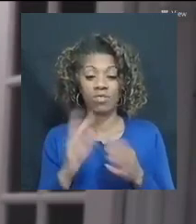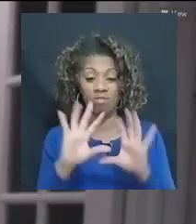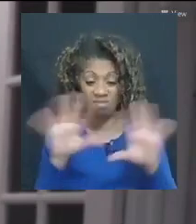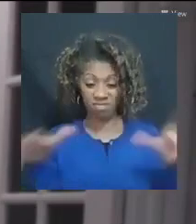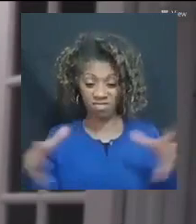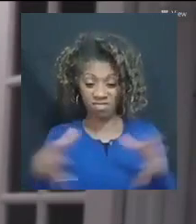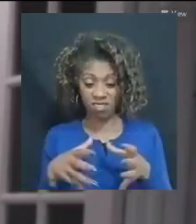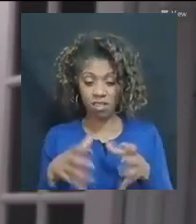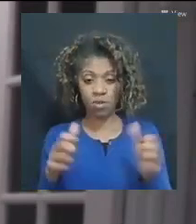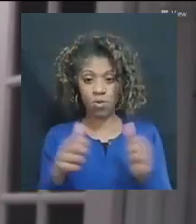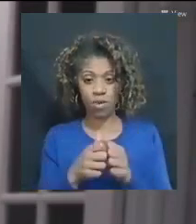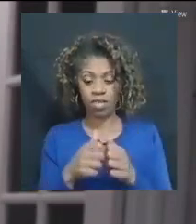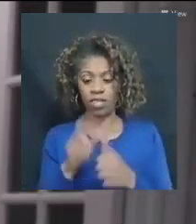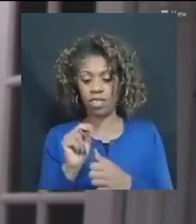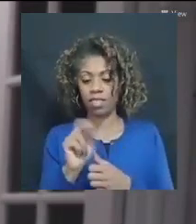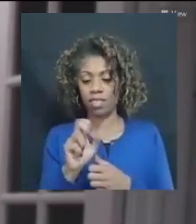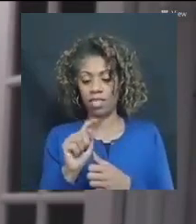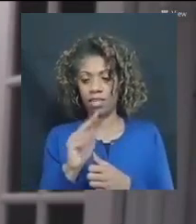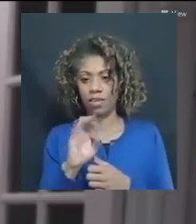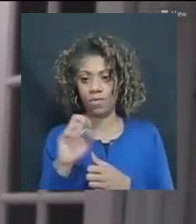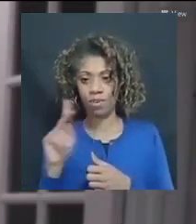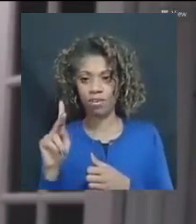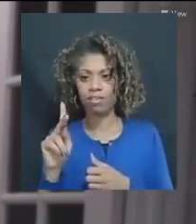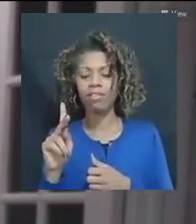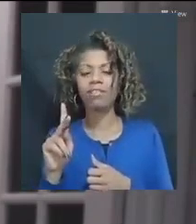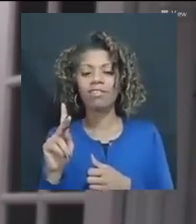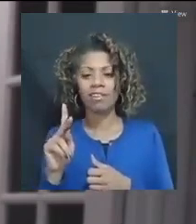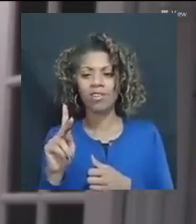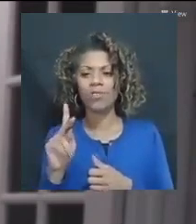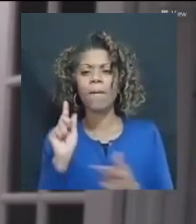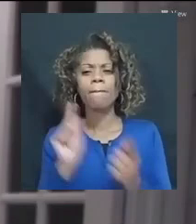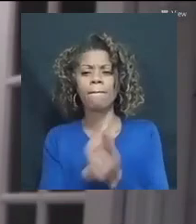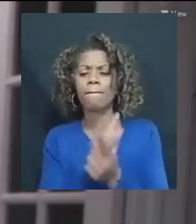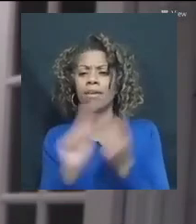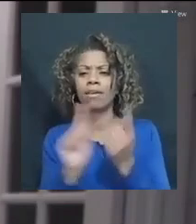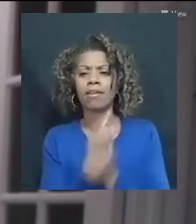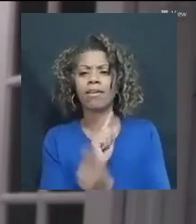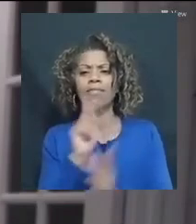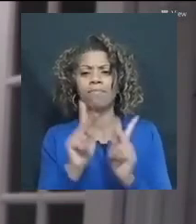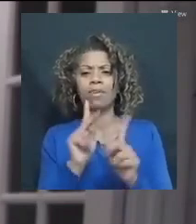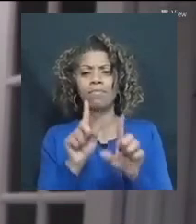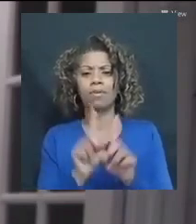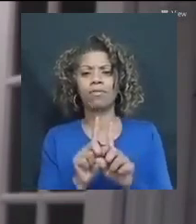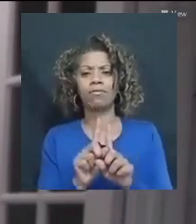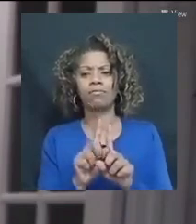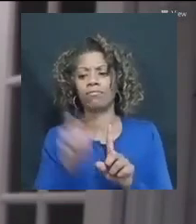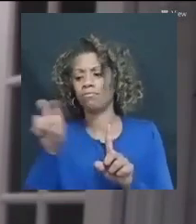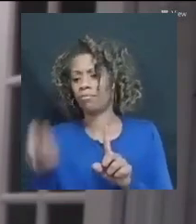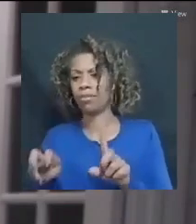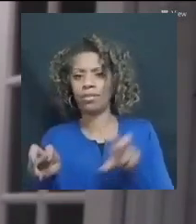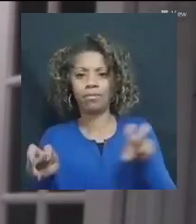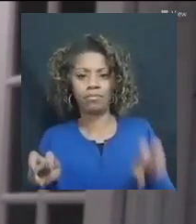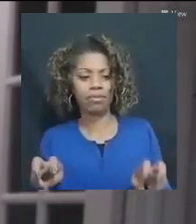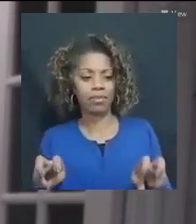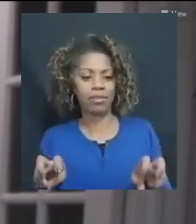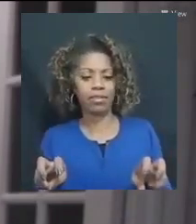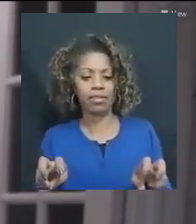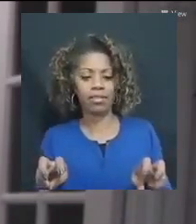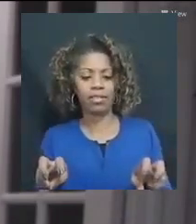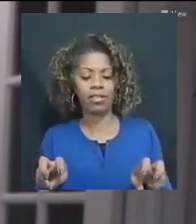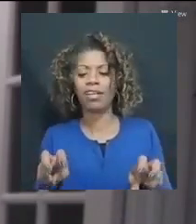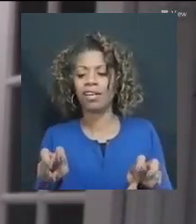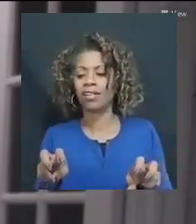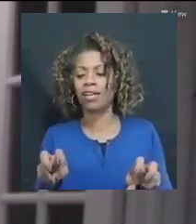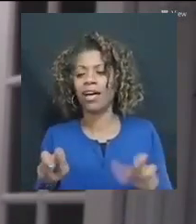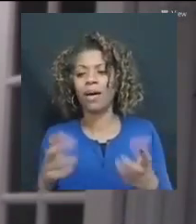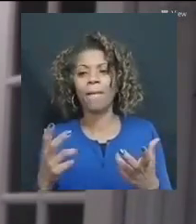people sitting next to you. Well, this year we're not sitting next to each other because of, well, you know why. But we do have each other available either